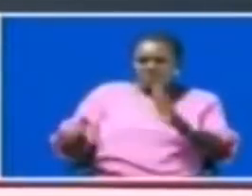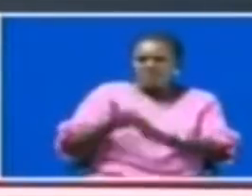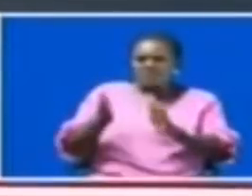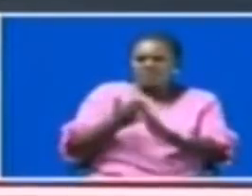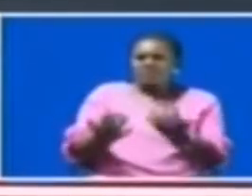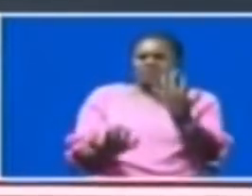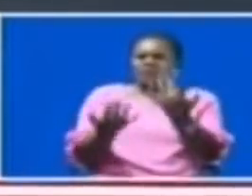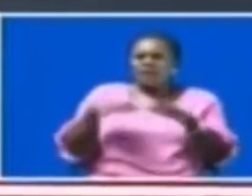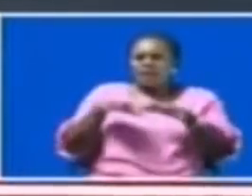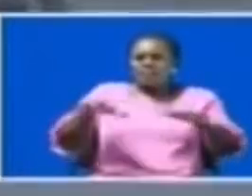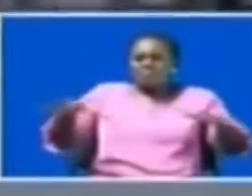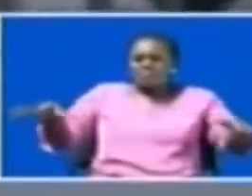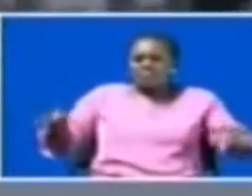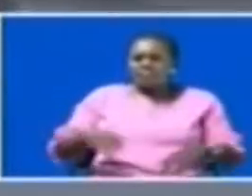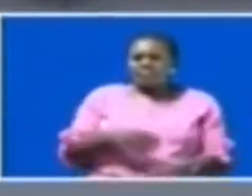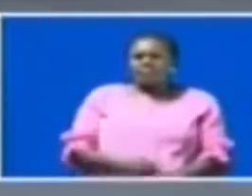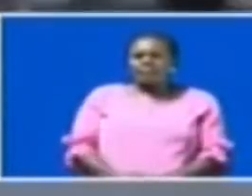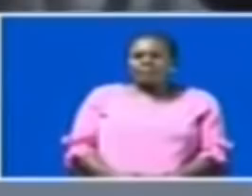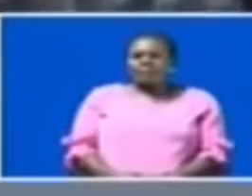spread.